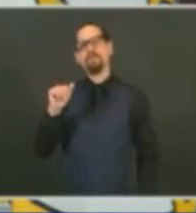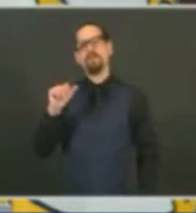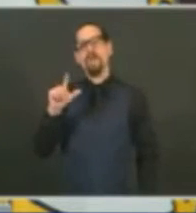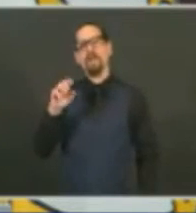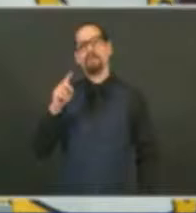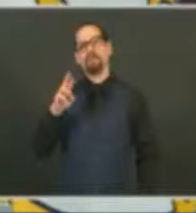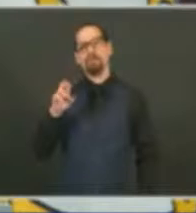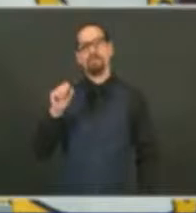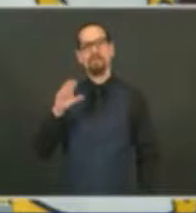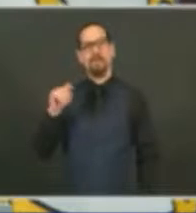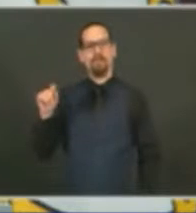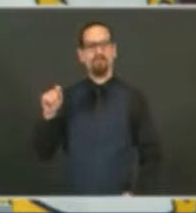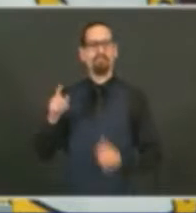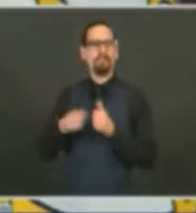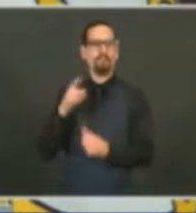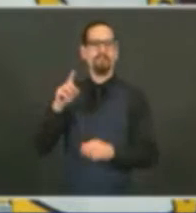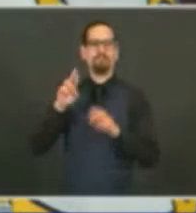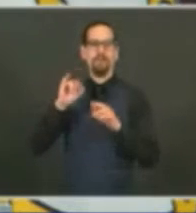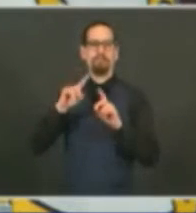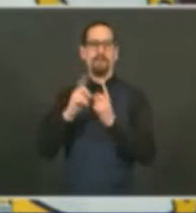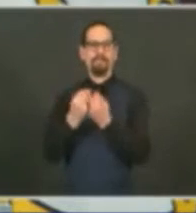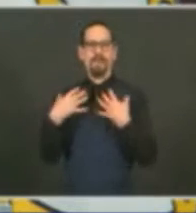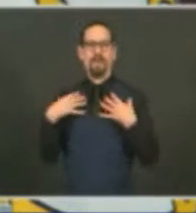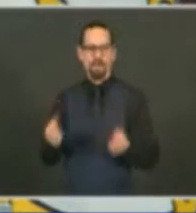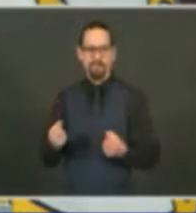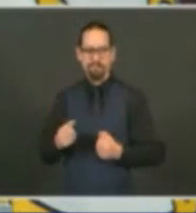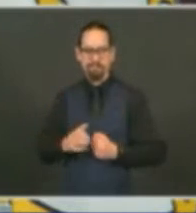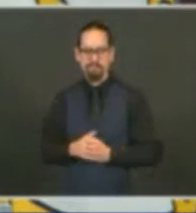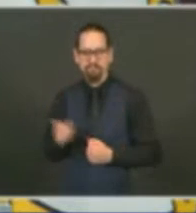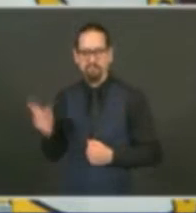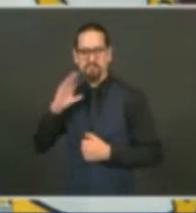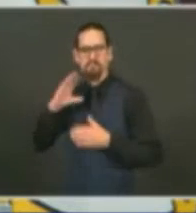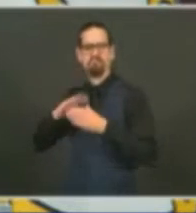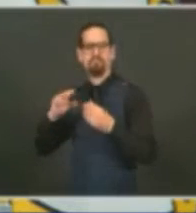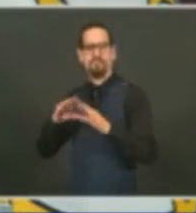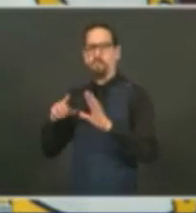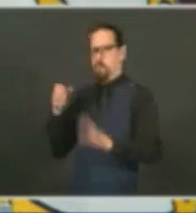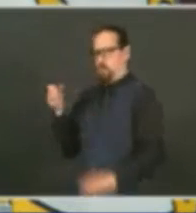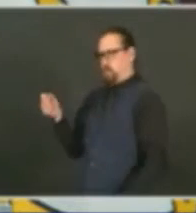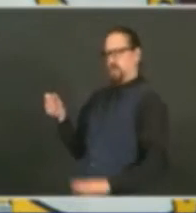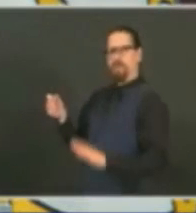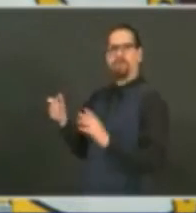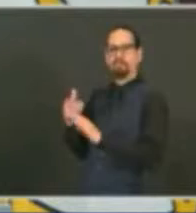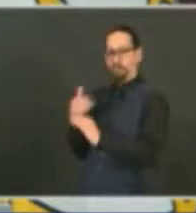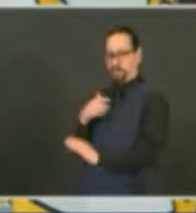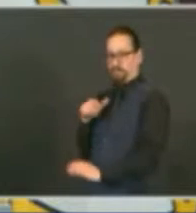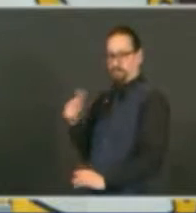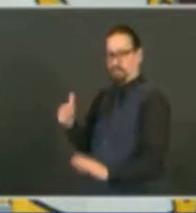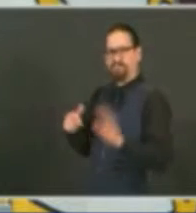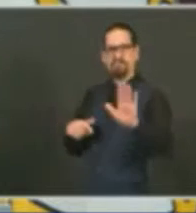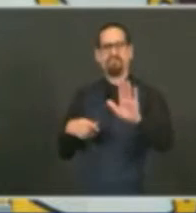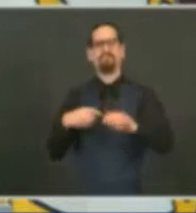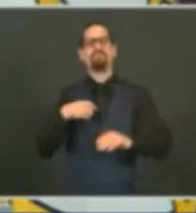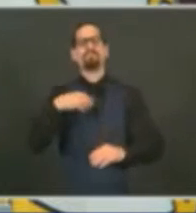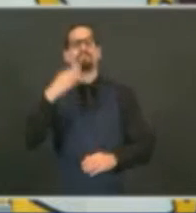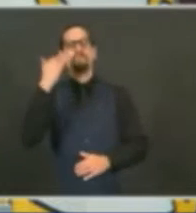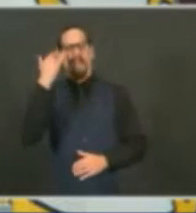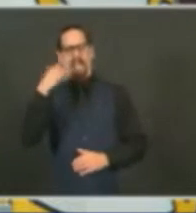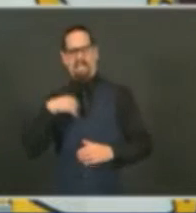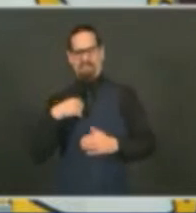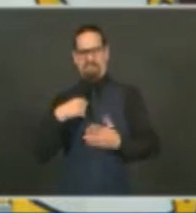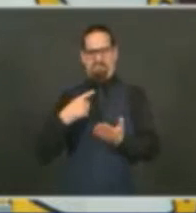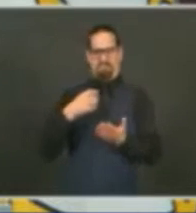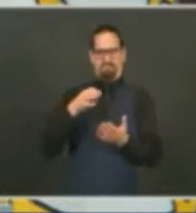Before I give it over to the doctor, though, I do want to say that I realize rumors are rampant, and yesterday there was a